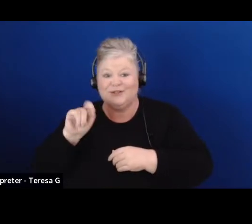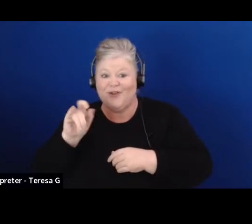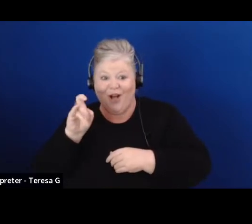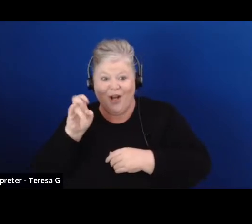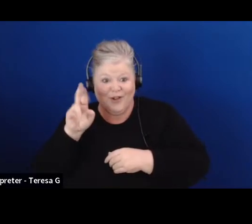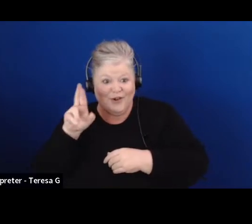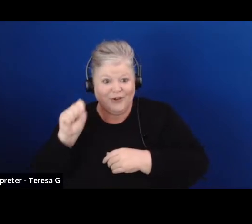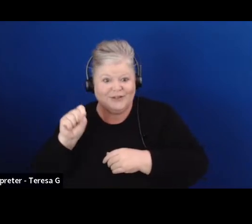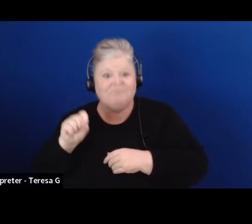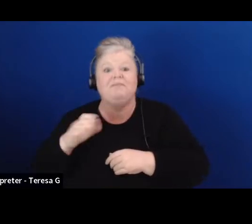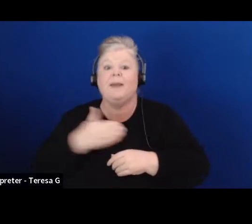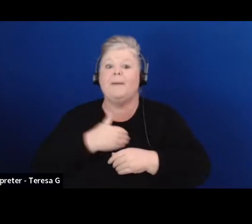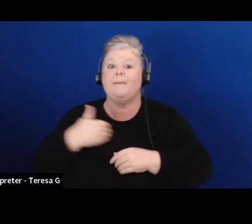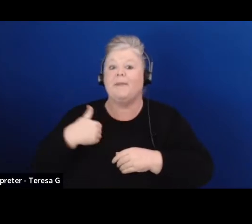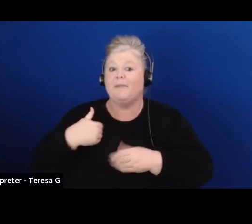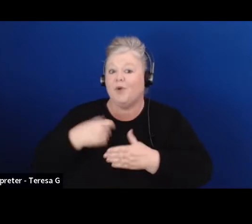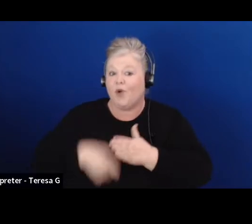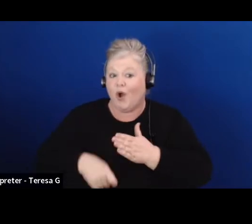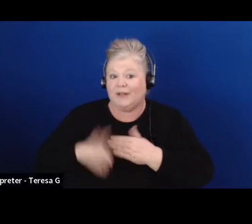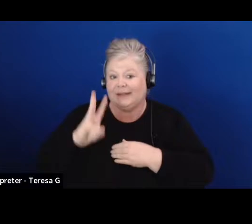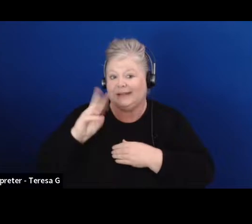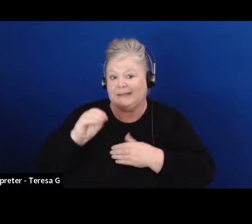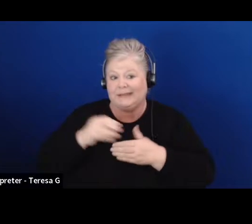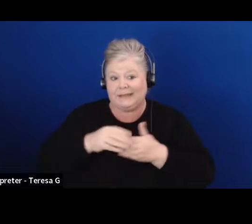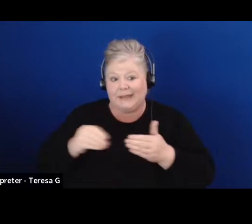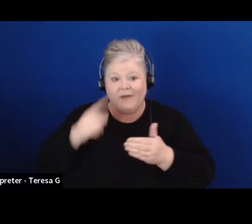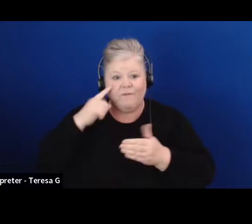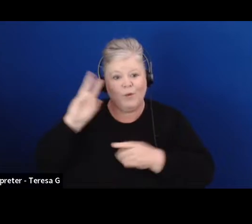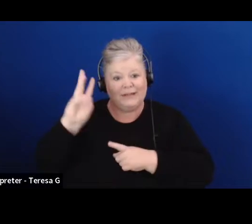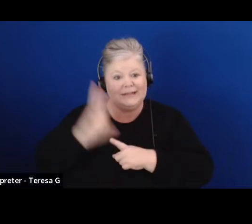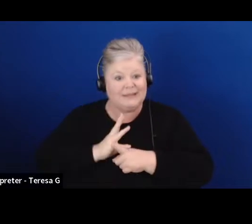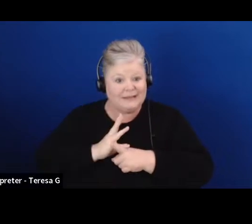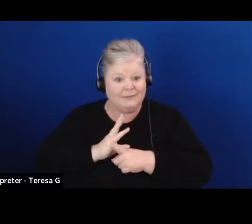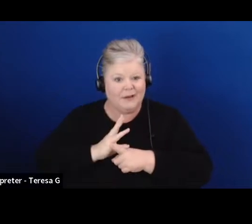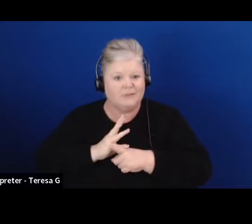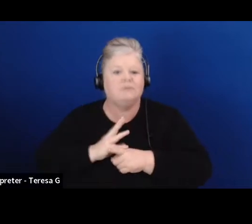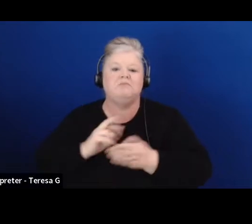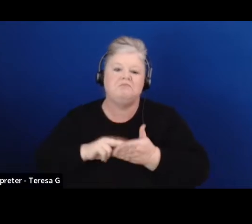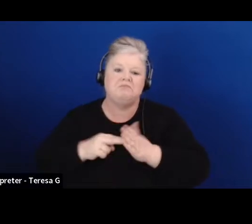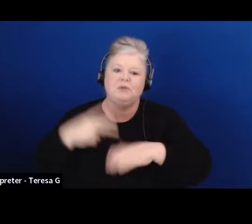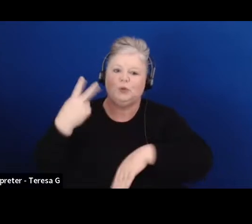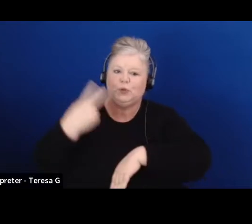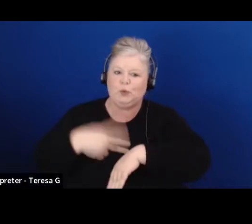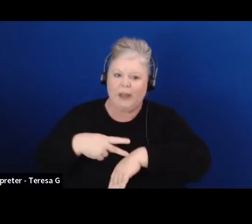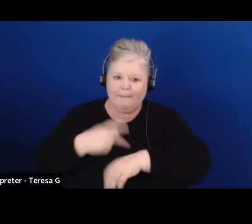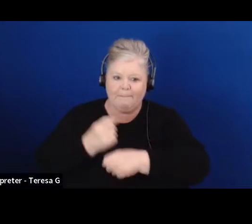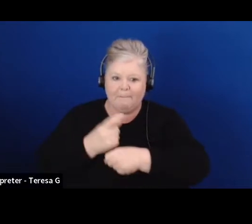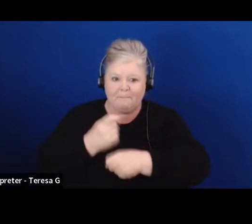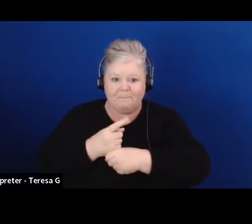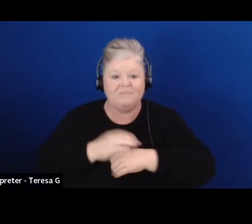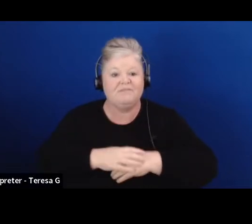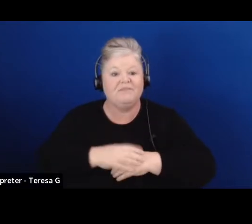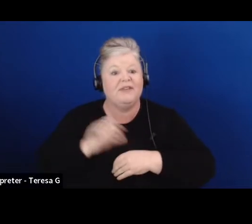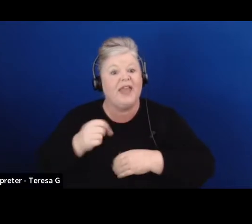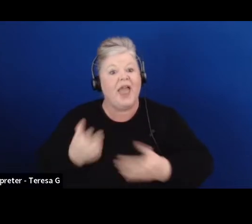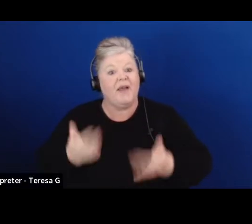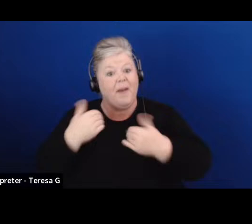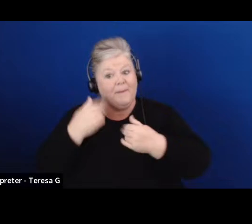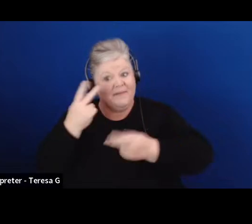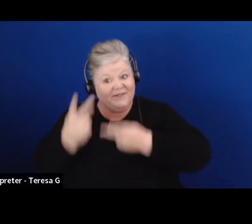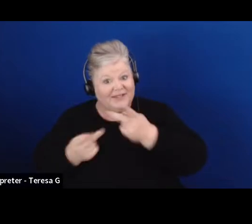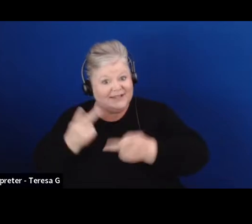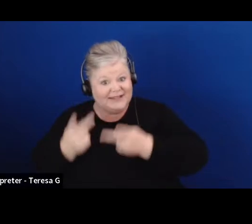is $60 each 6 months, twice a year. You may visit one of our meetings or